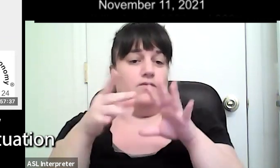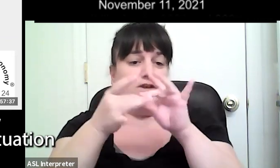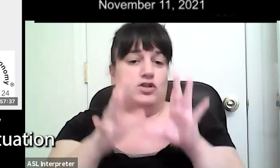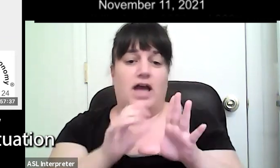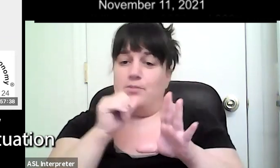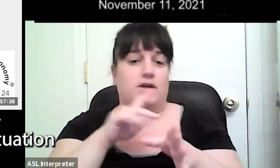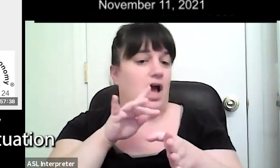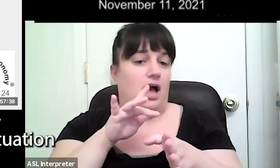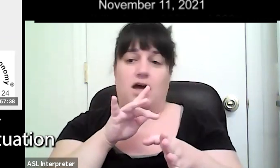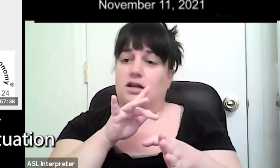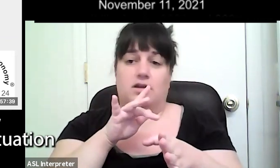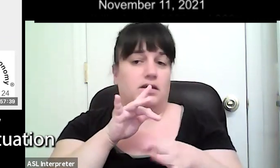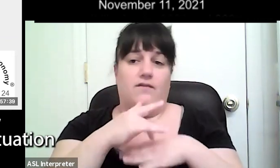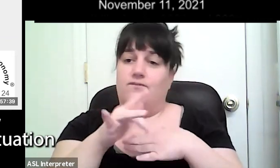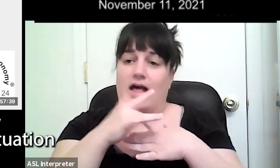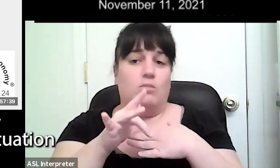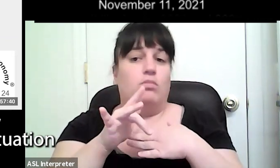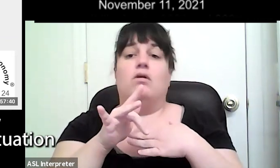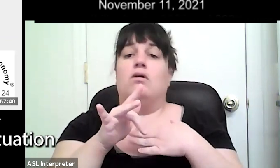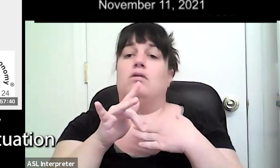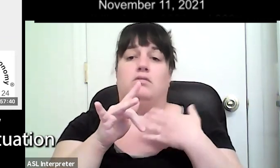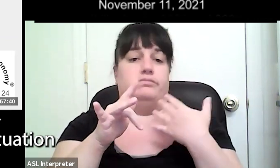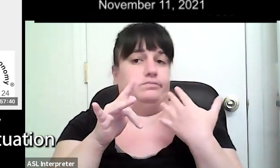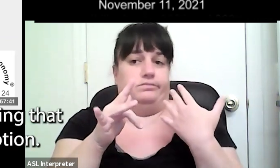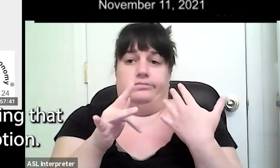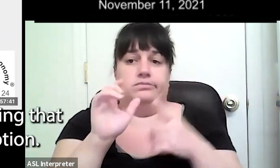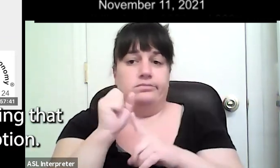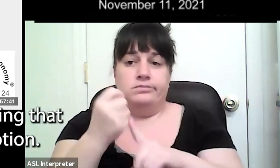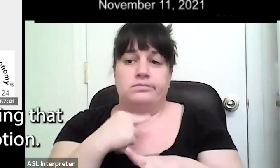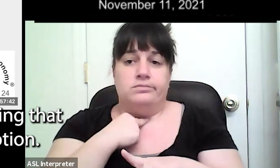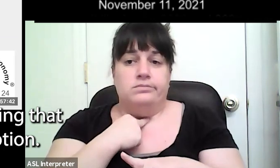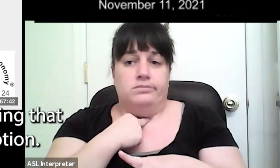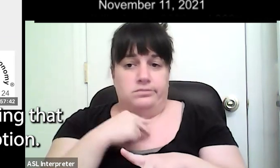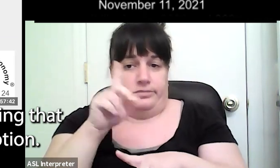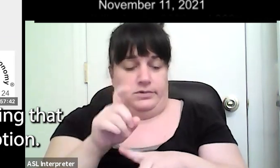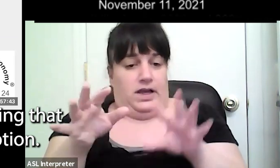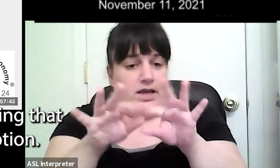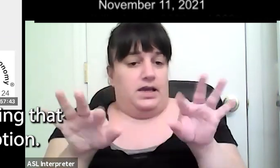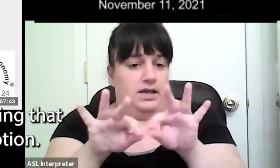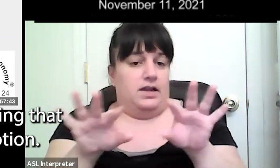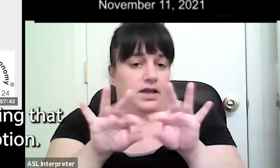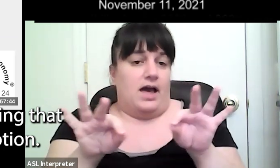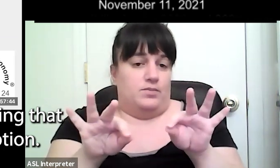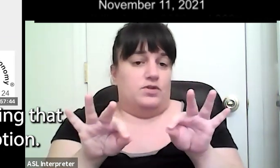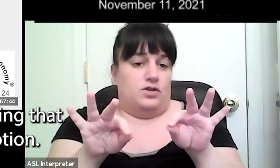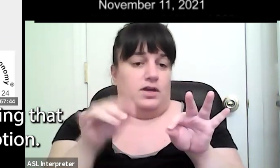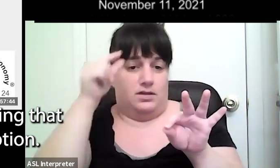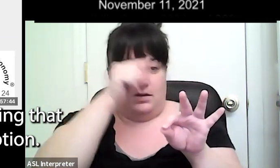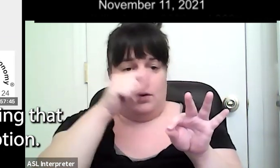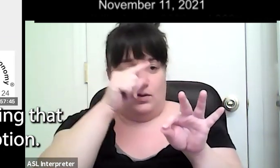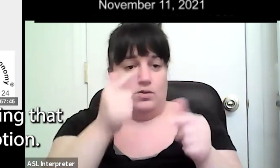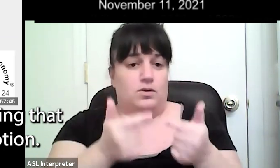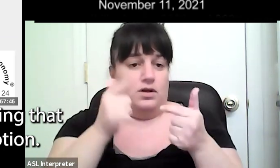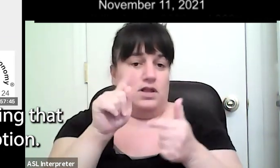and you're sort of in a situation where you really do need captioning, that Google Live